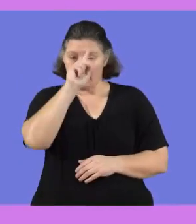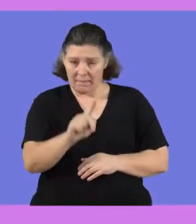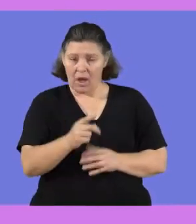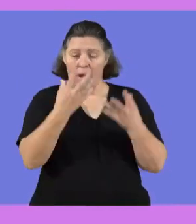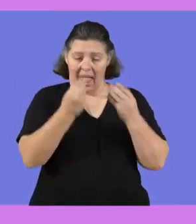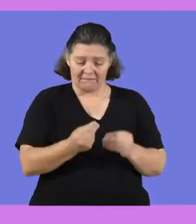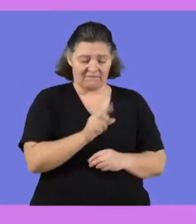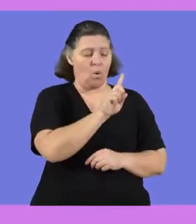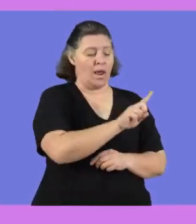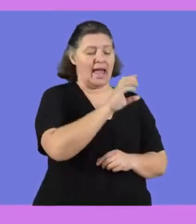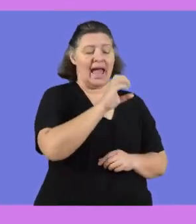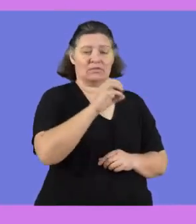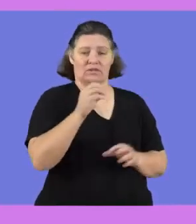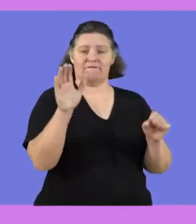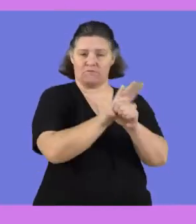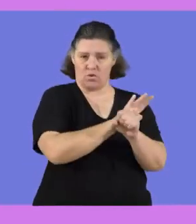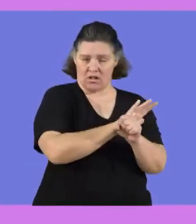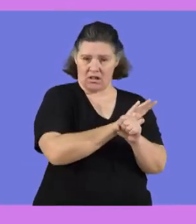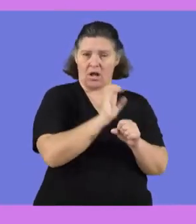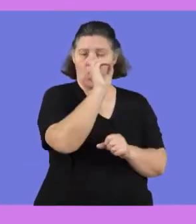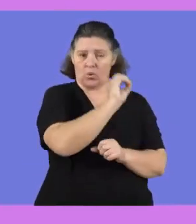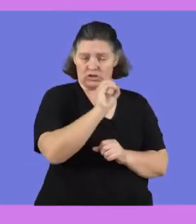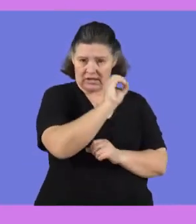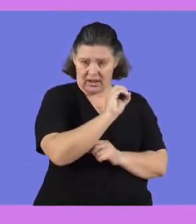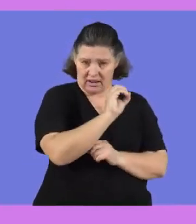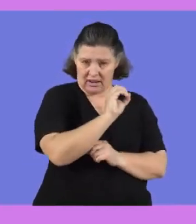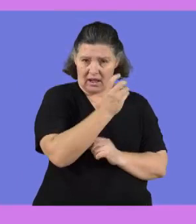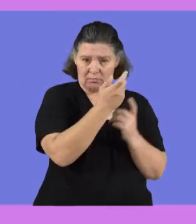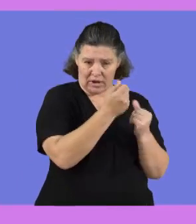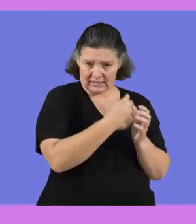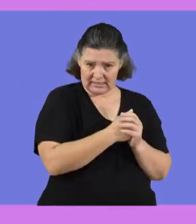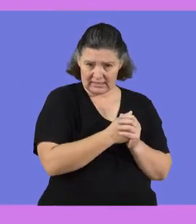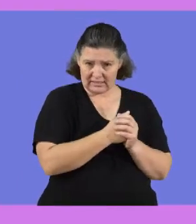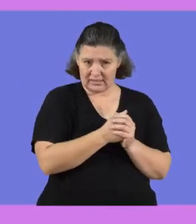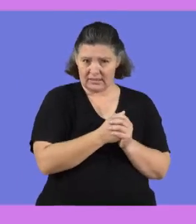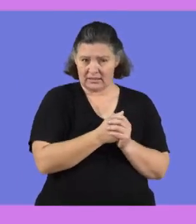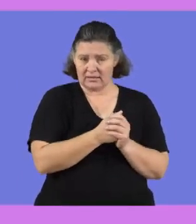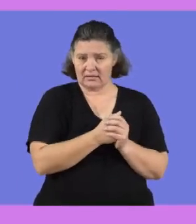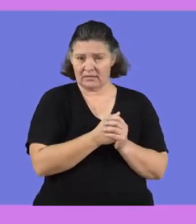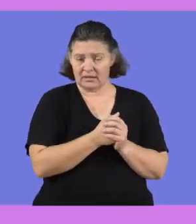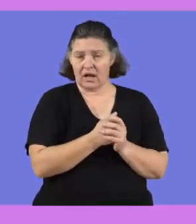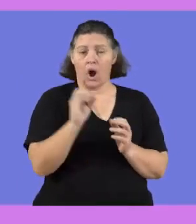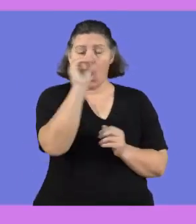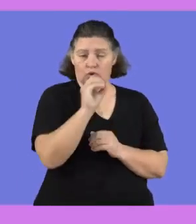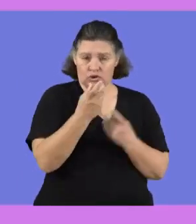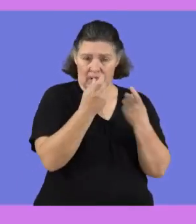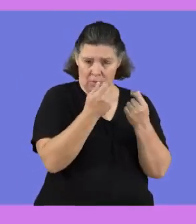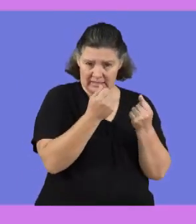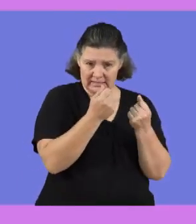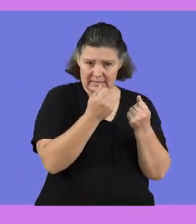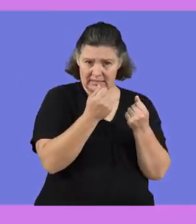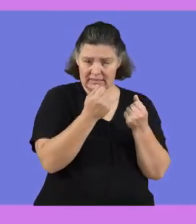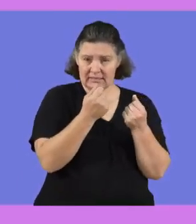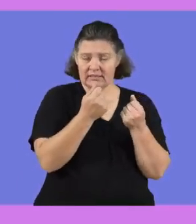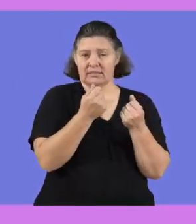percentage, remember we have what is called the original price. And when we have the original